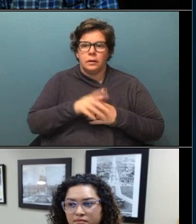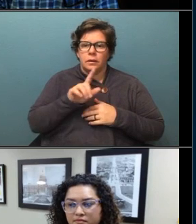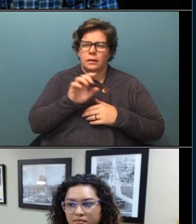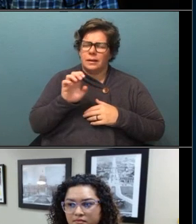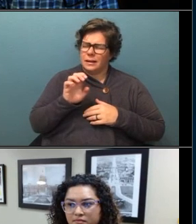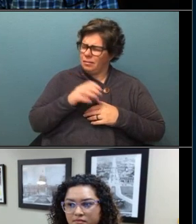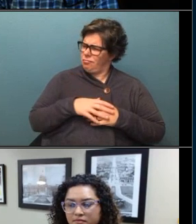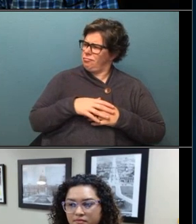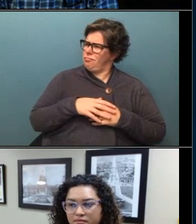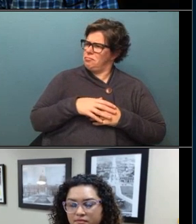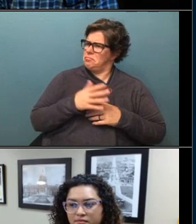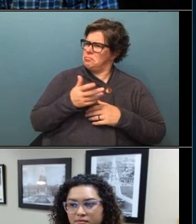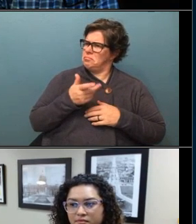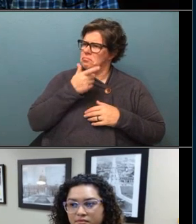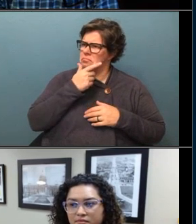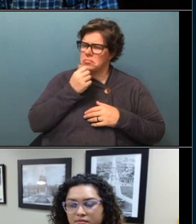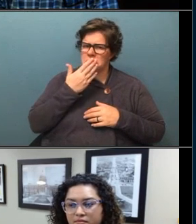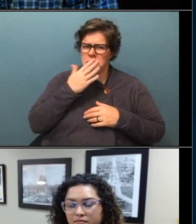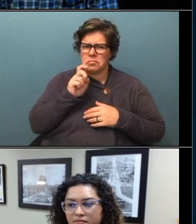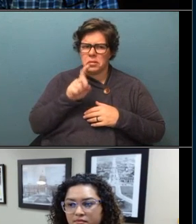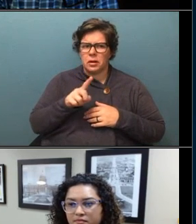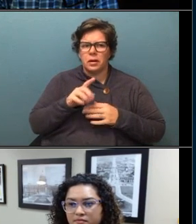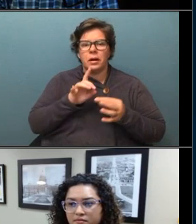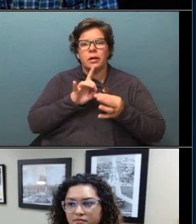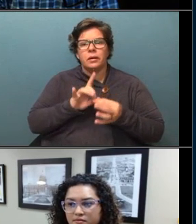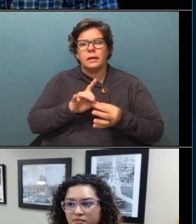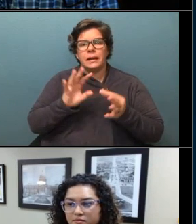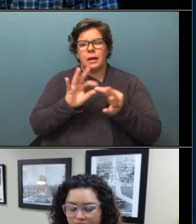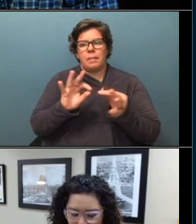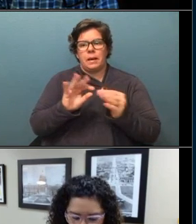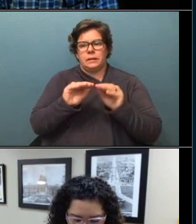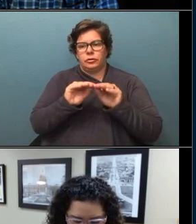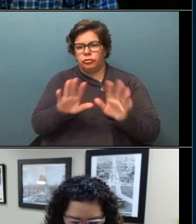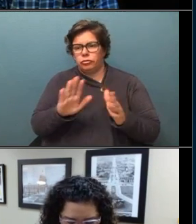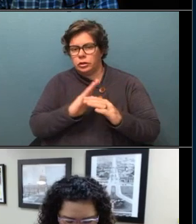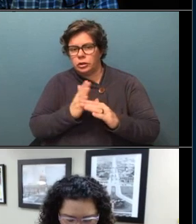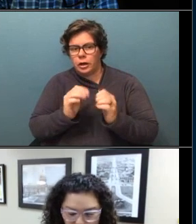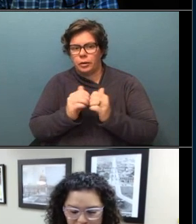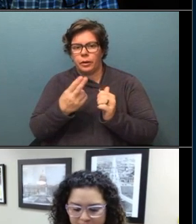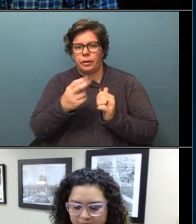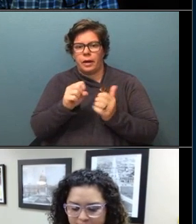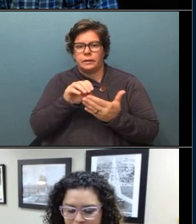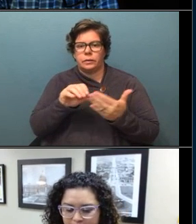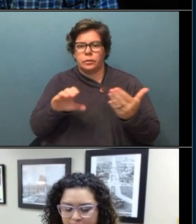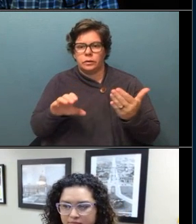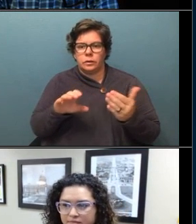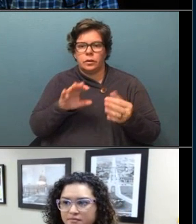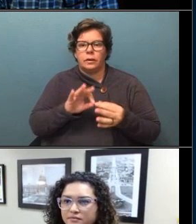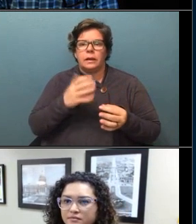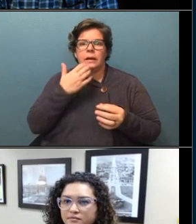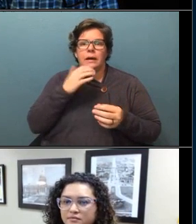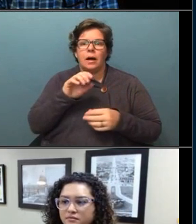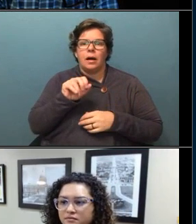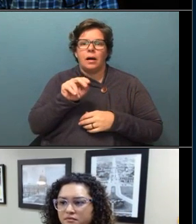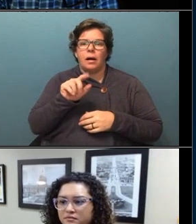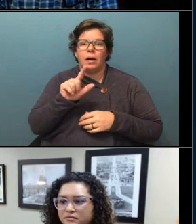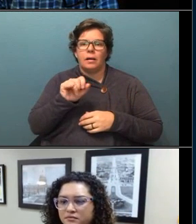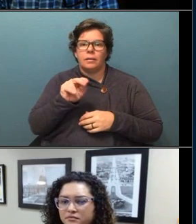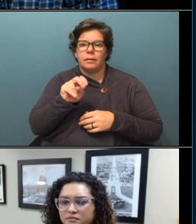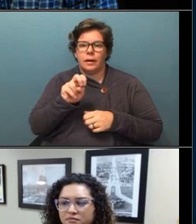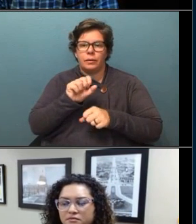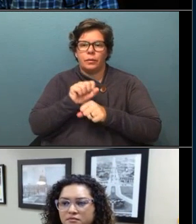I'll take a shot at that. So as far as messaging going to high school students, I know as far as the hotline, we work